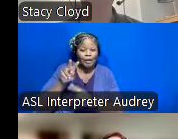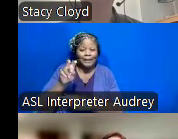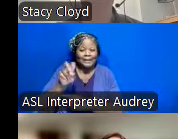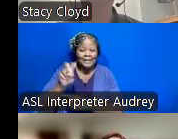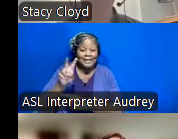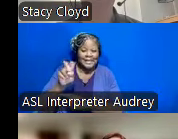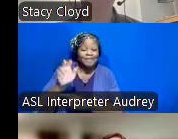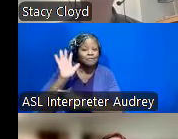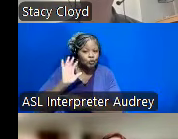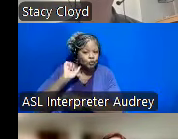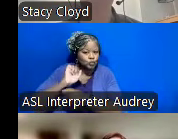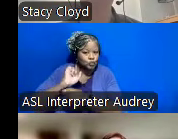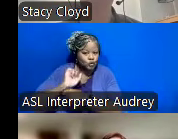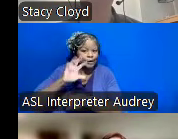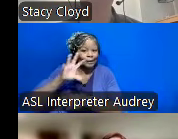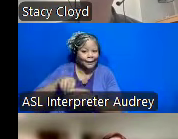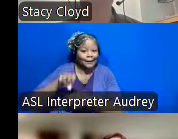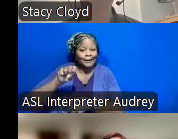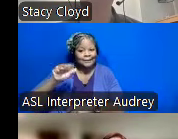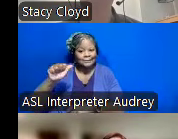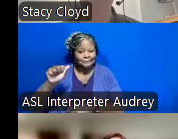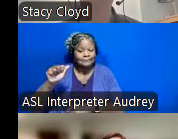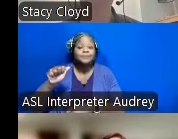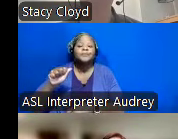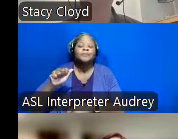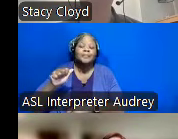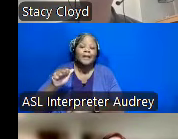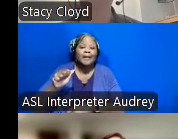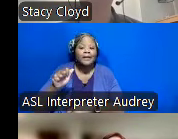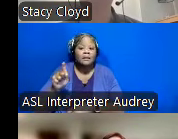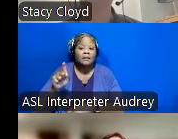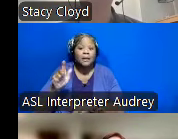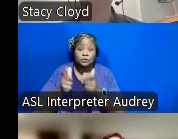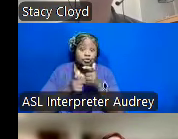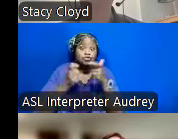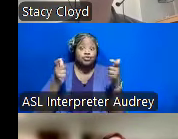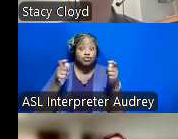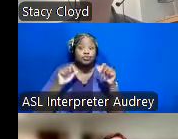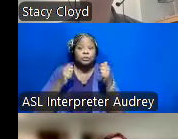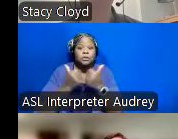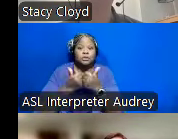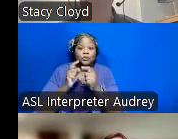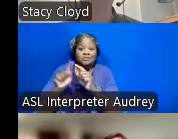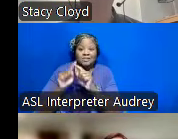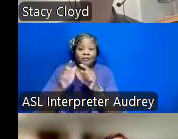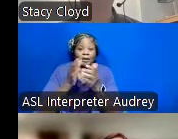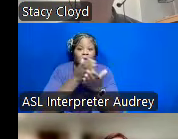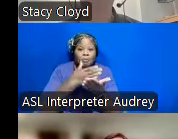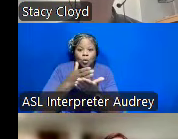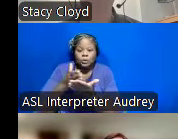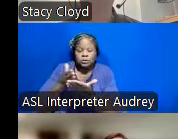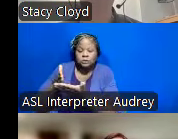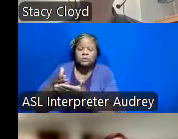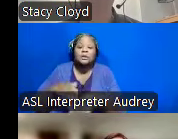used to work at the Social Security Administration and can, it's a huge agency with different components. And